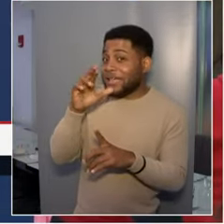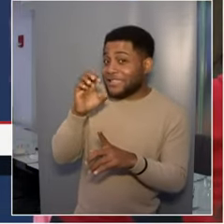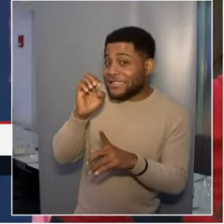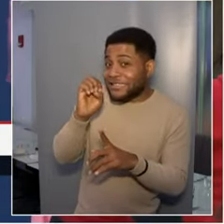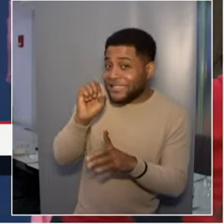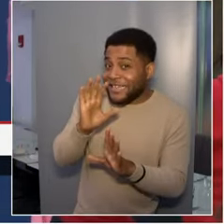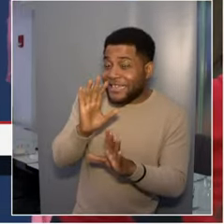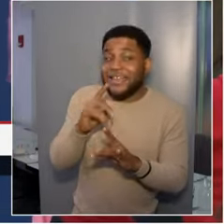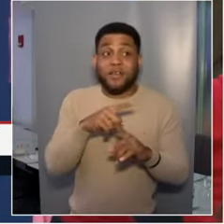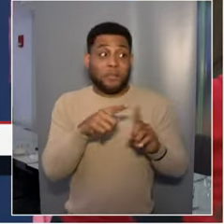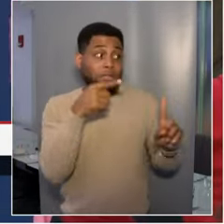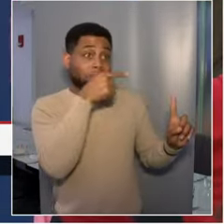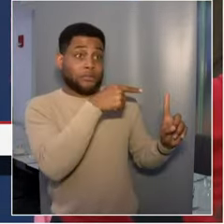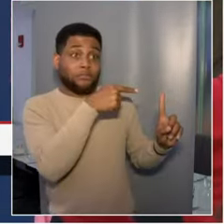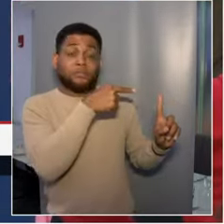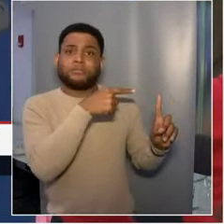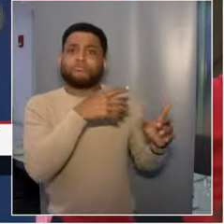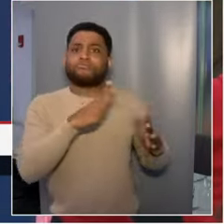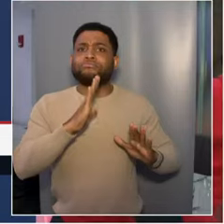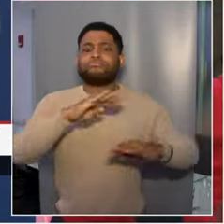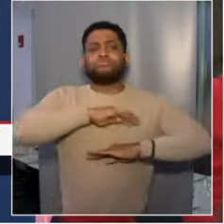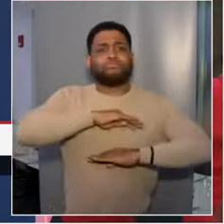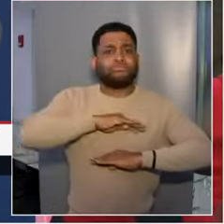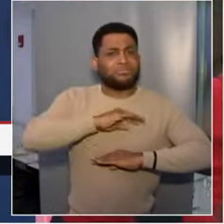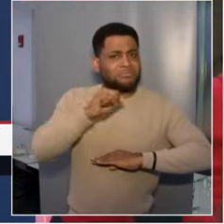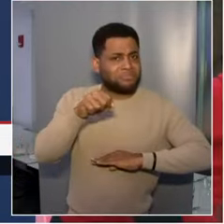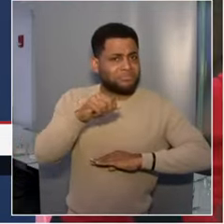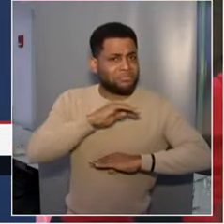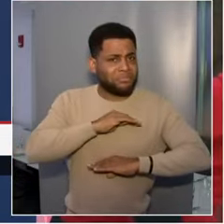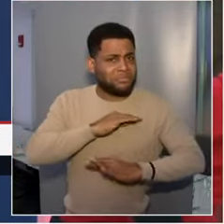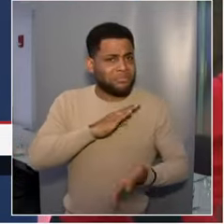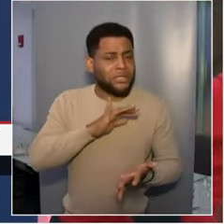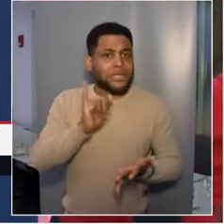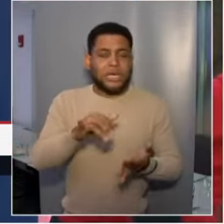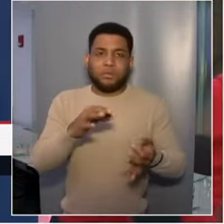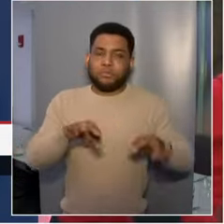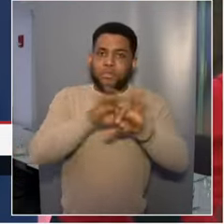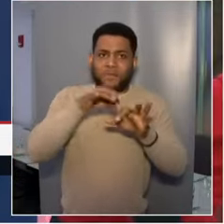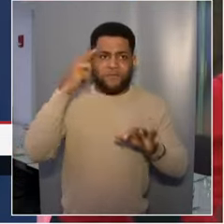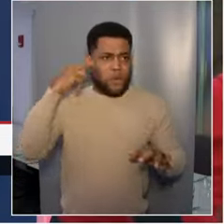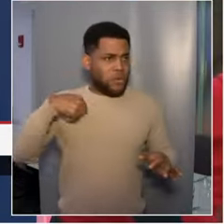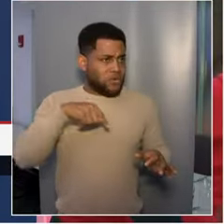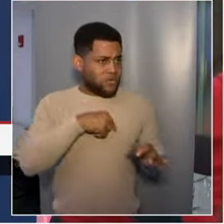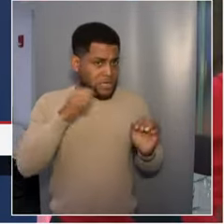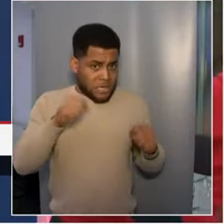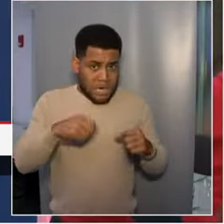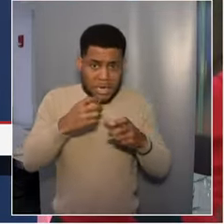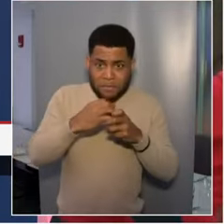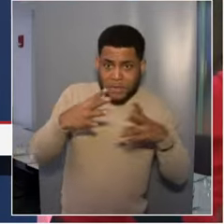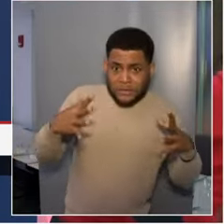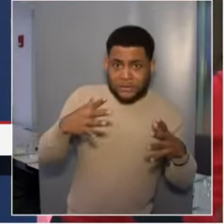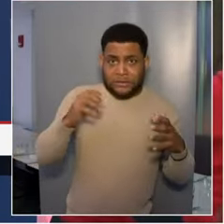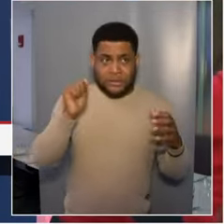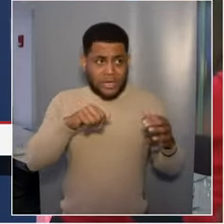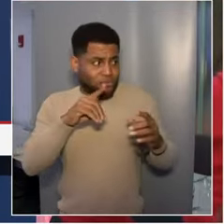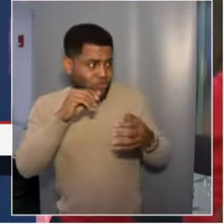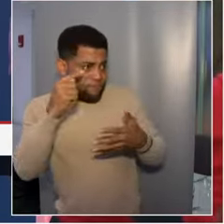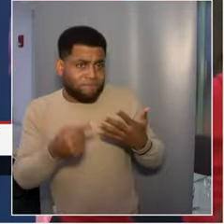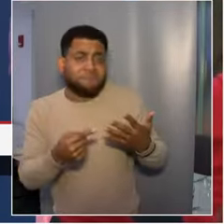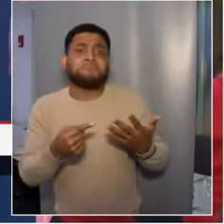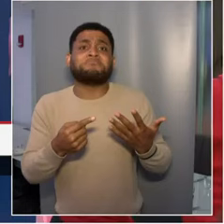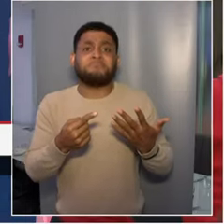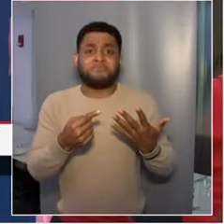things for me. Could we expand? Could we do it? And now I feel very comfortable that we can